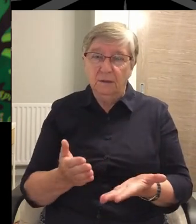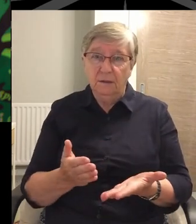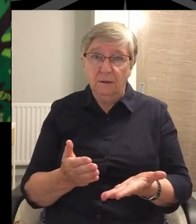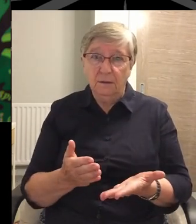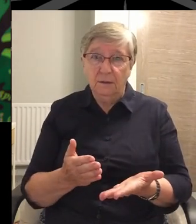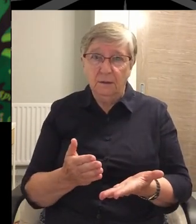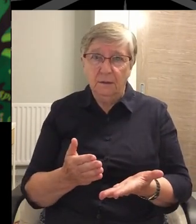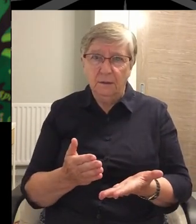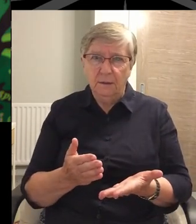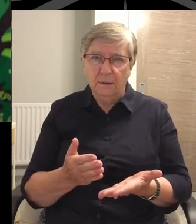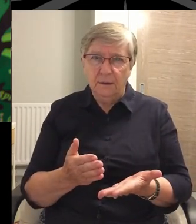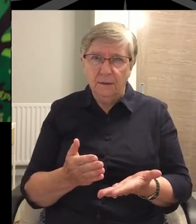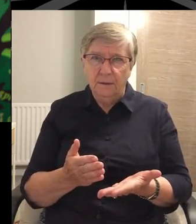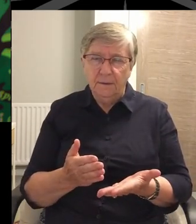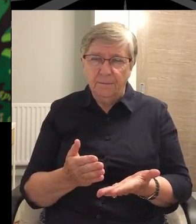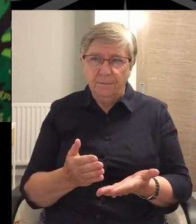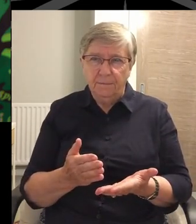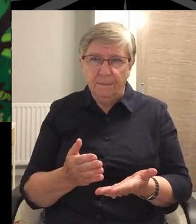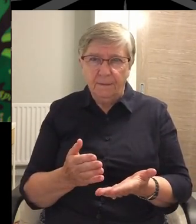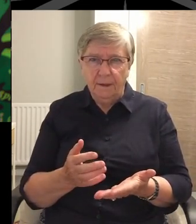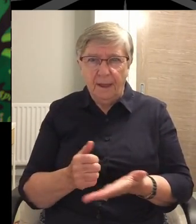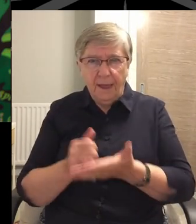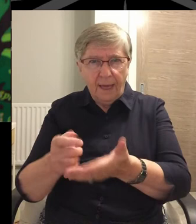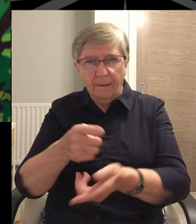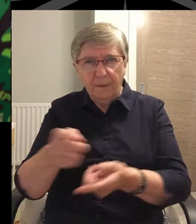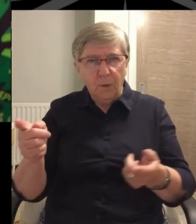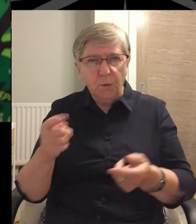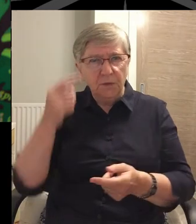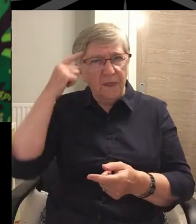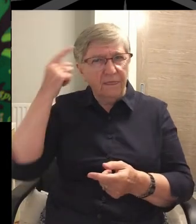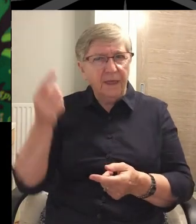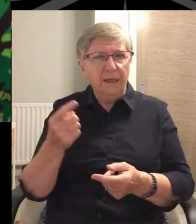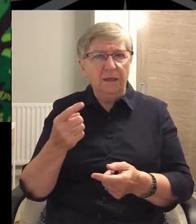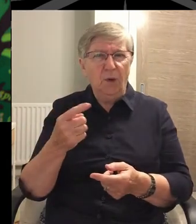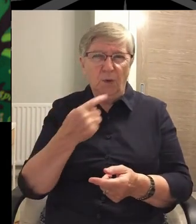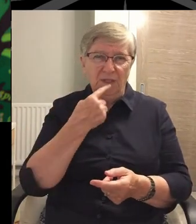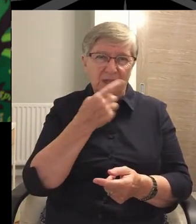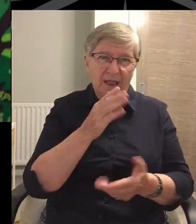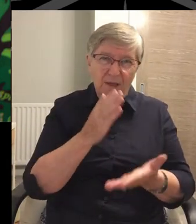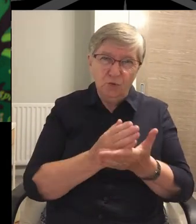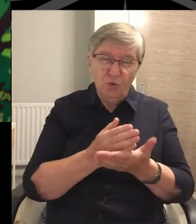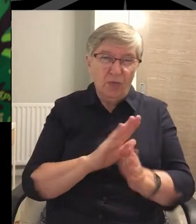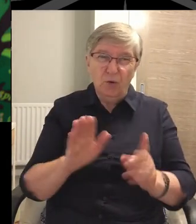Convict those who think that integrity is not important.